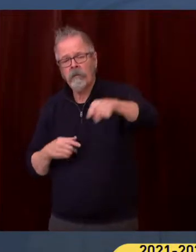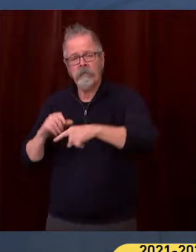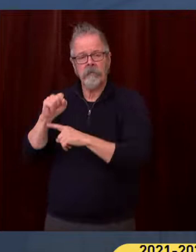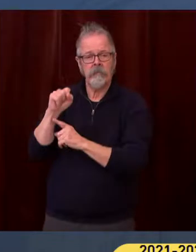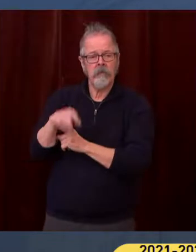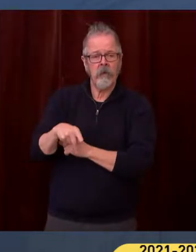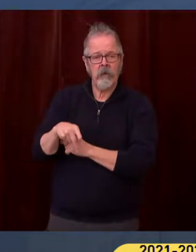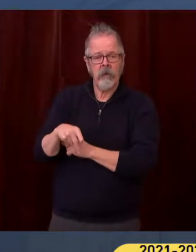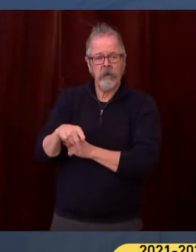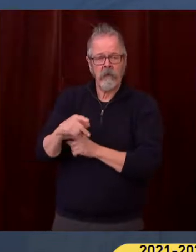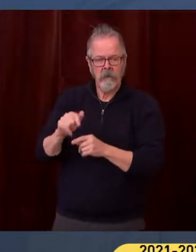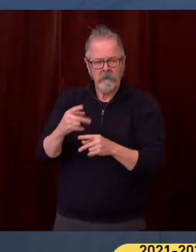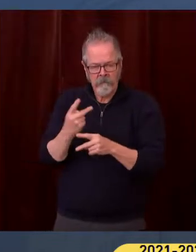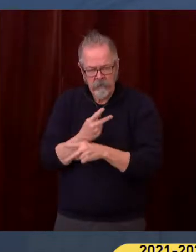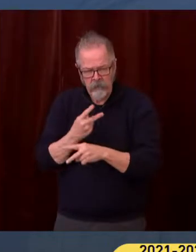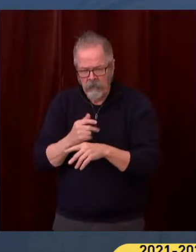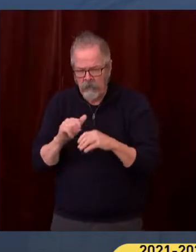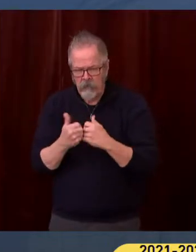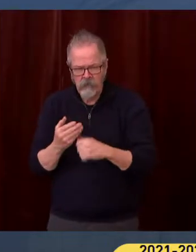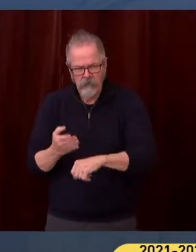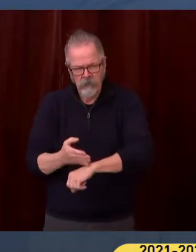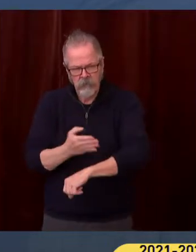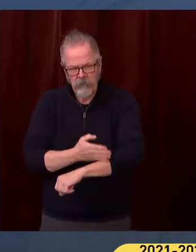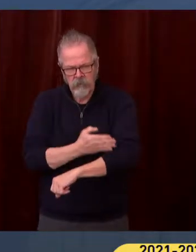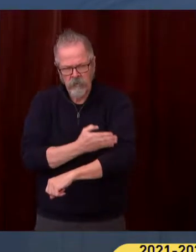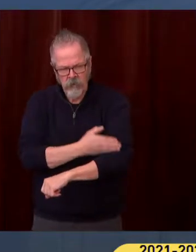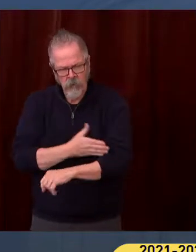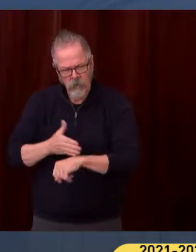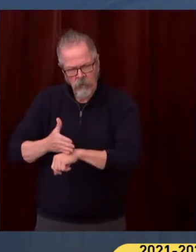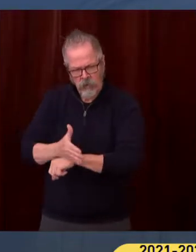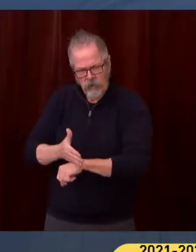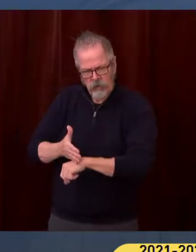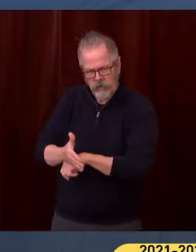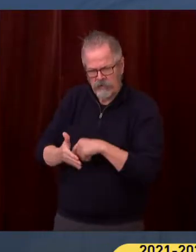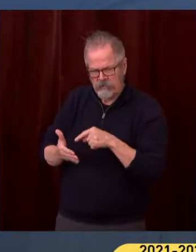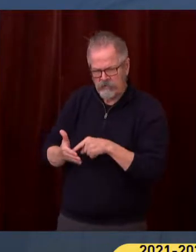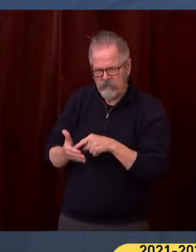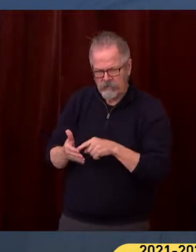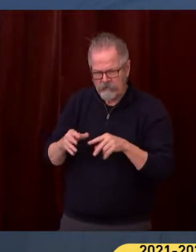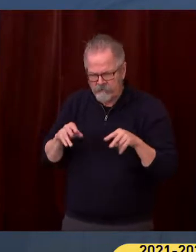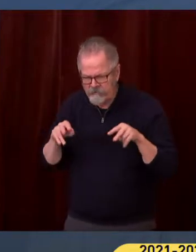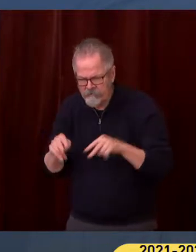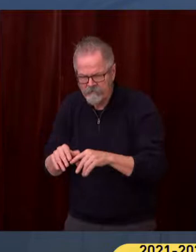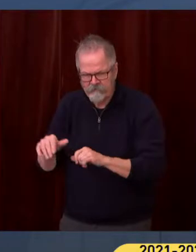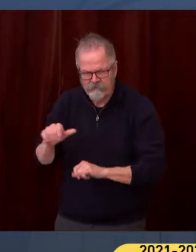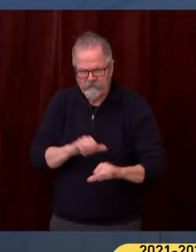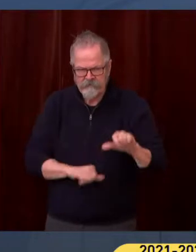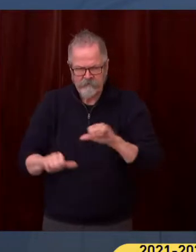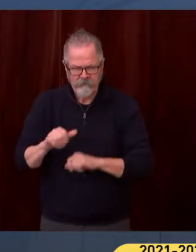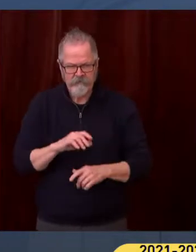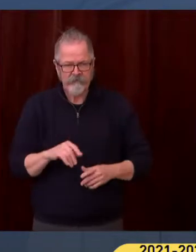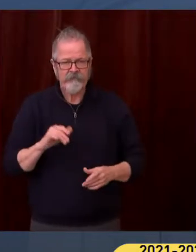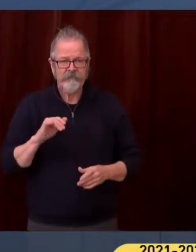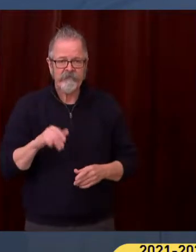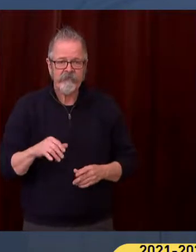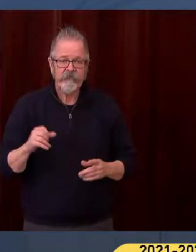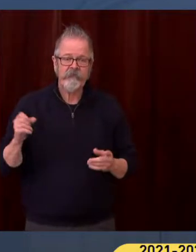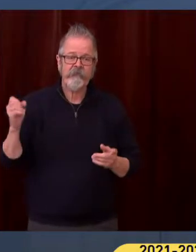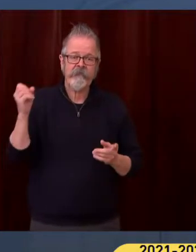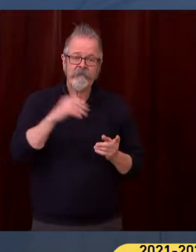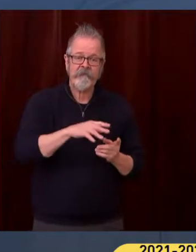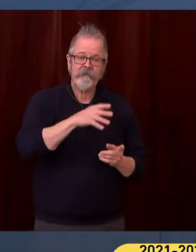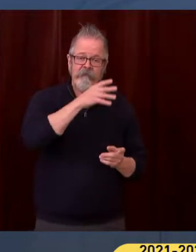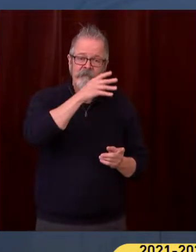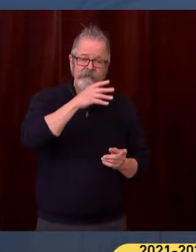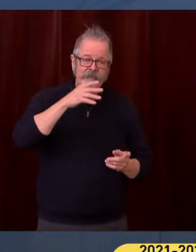ribbon cutting for a large solar farm, also in that county. In Bellingham, one of the